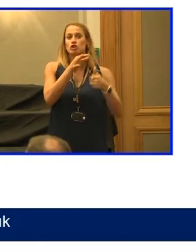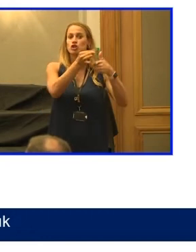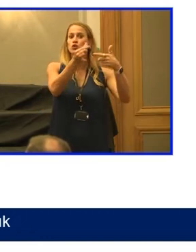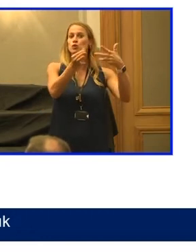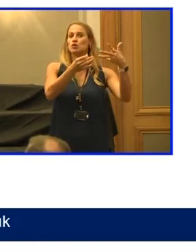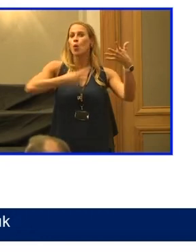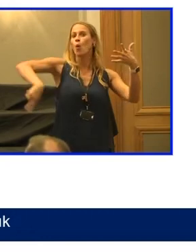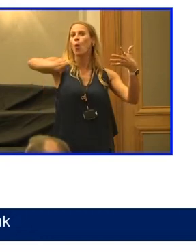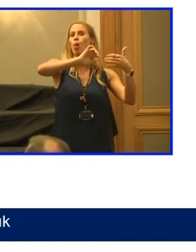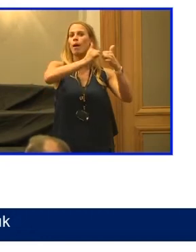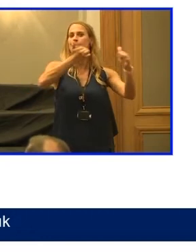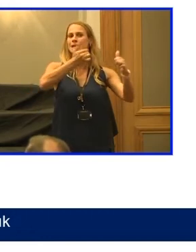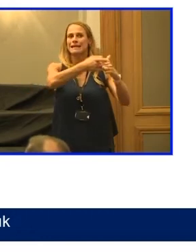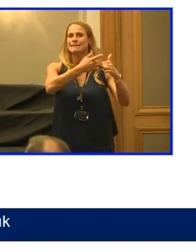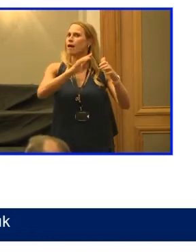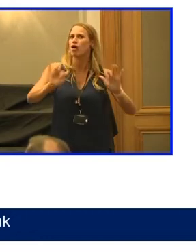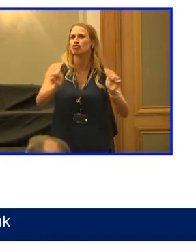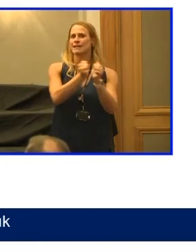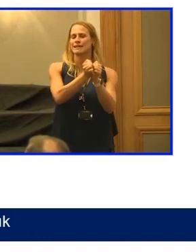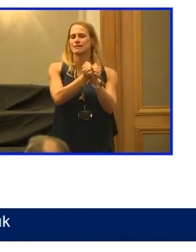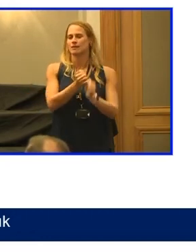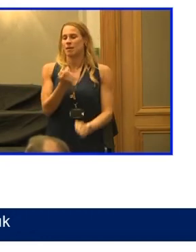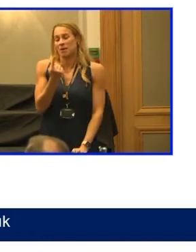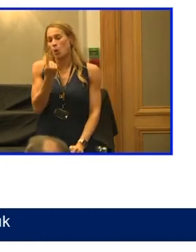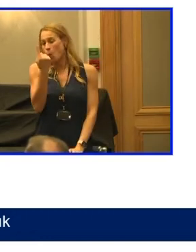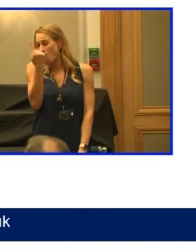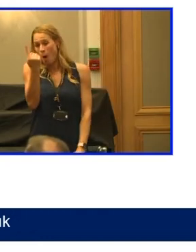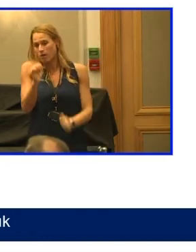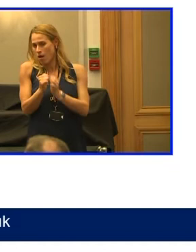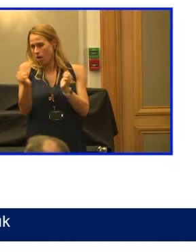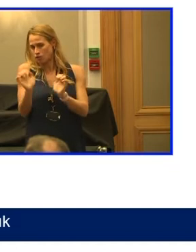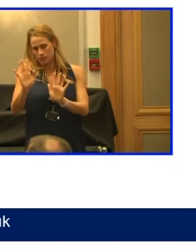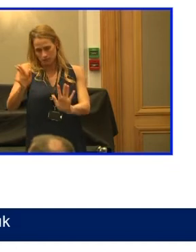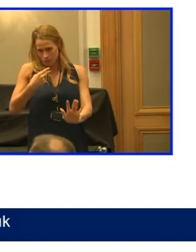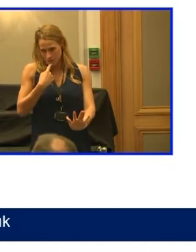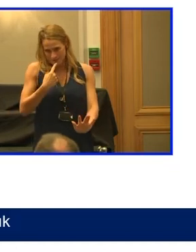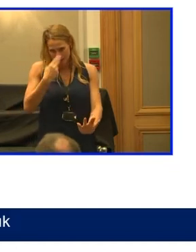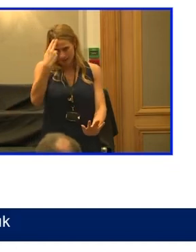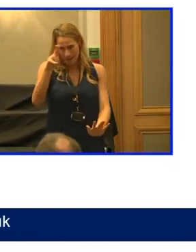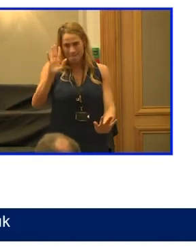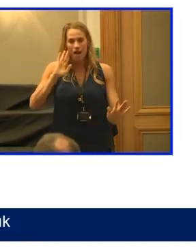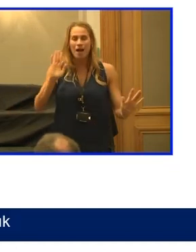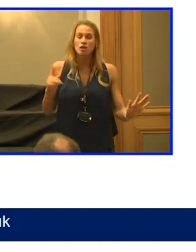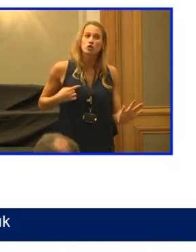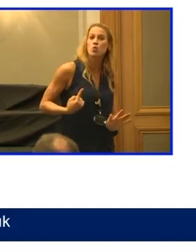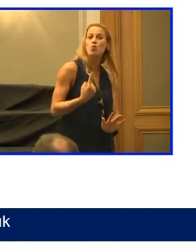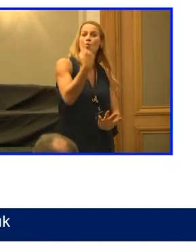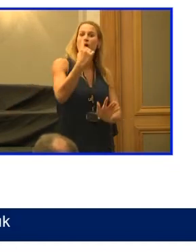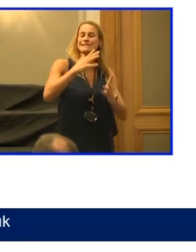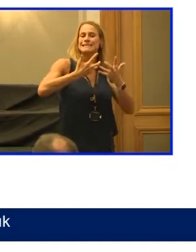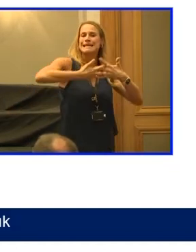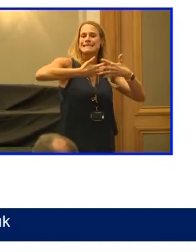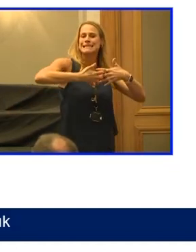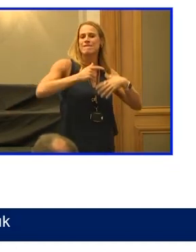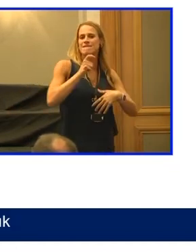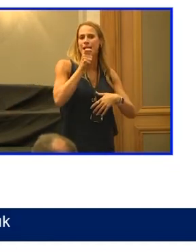majority have agreed. Look, why do we need to have all these convoluted keyboard commands? Just use one set of commands that